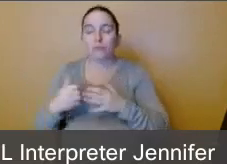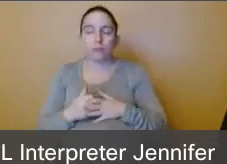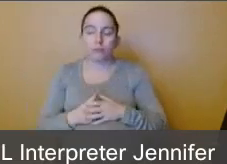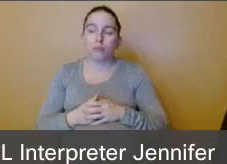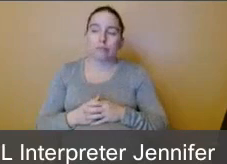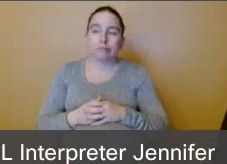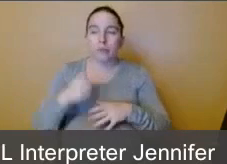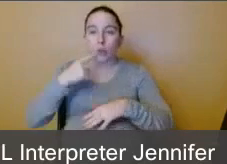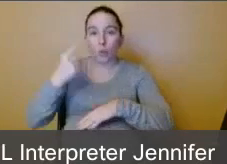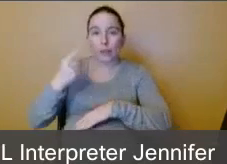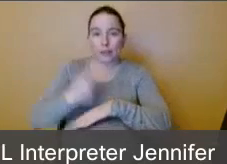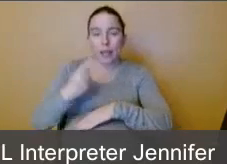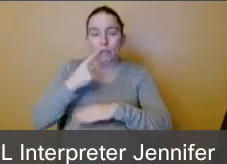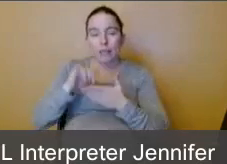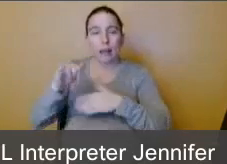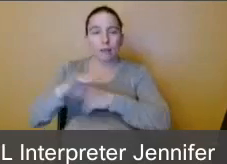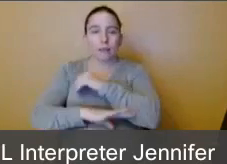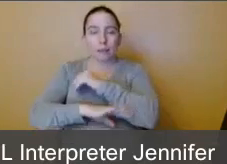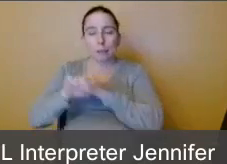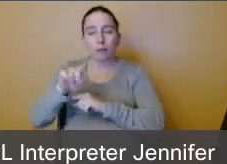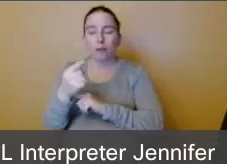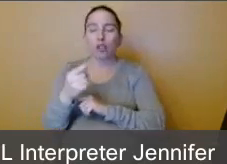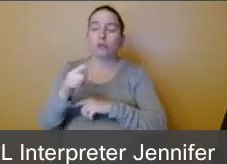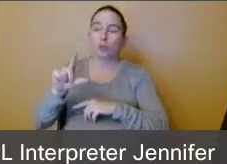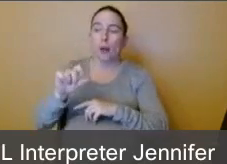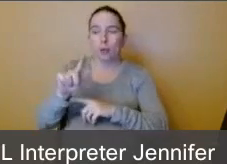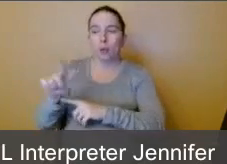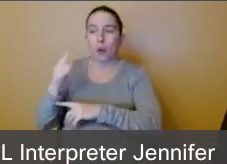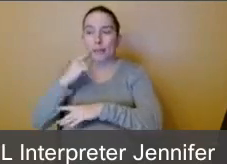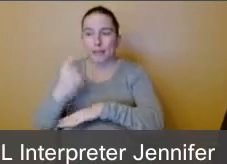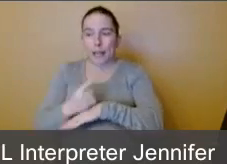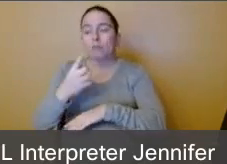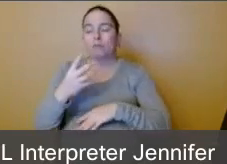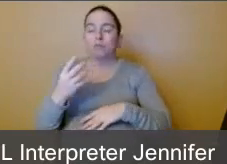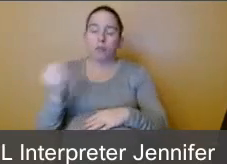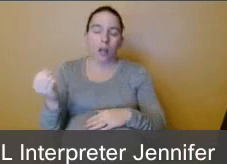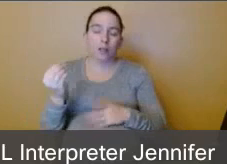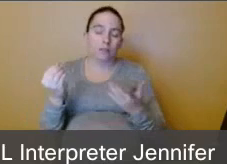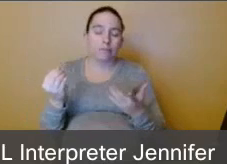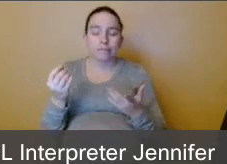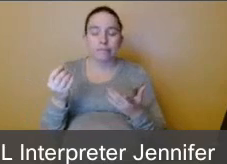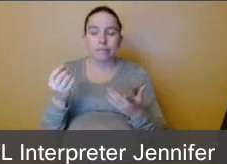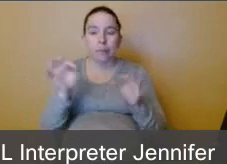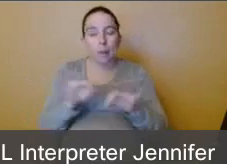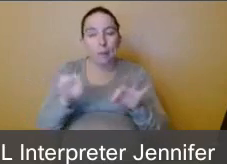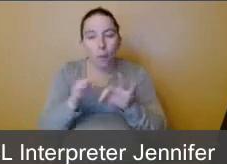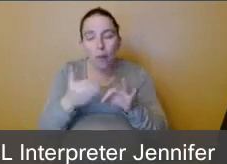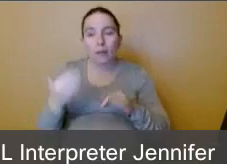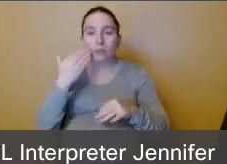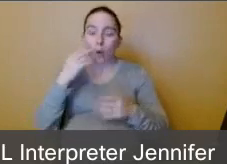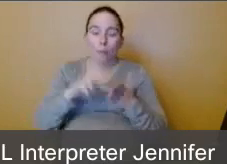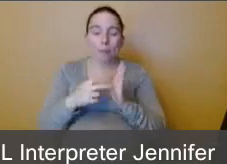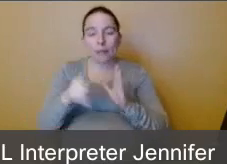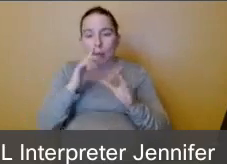the date is the September 1st, 2021 date. And the critical factor here is to continue to be employed